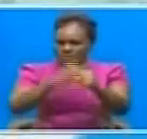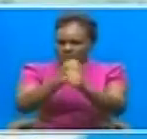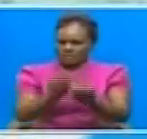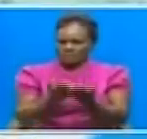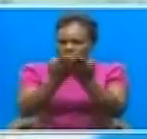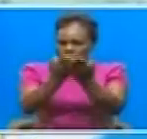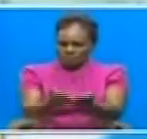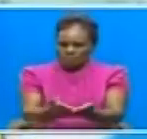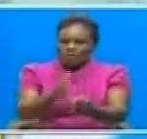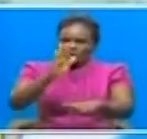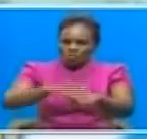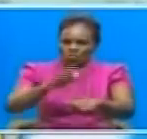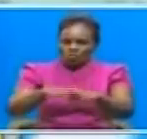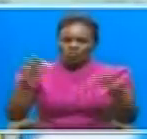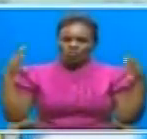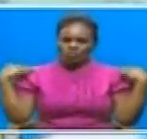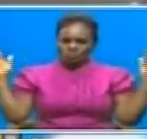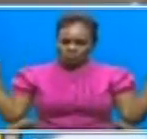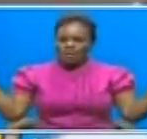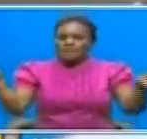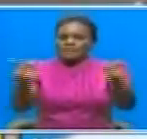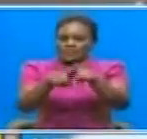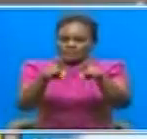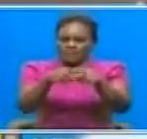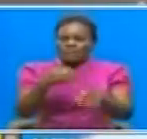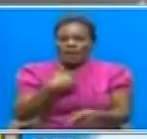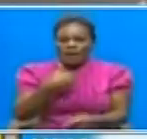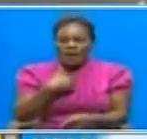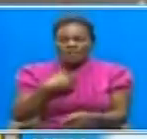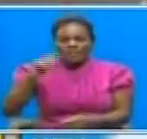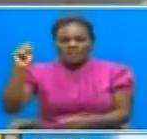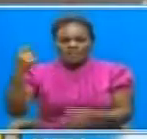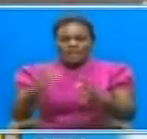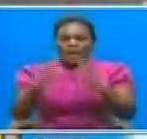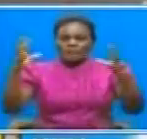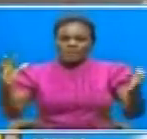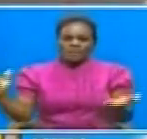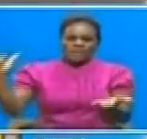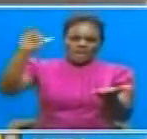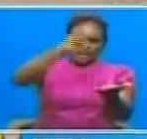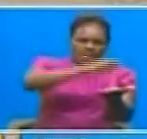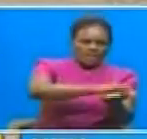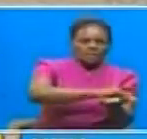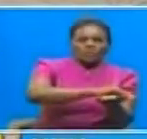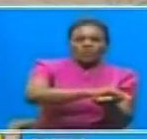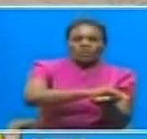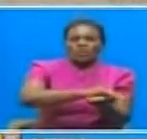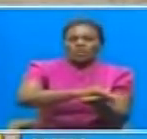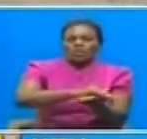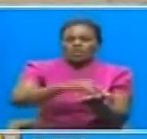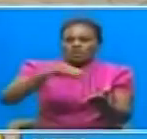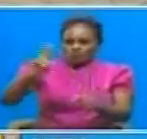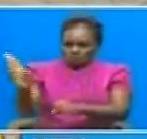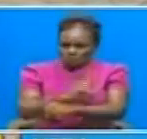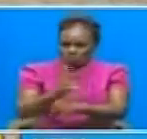provided a nesting ground for flamingos, it has produced one of Kenya's largest export earners, soda ash, a product